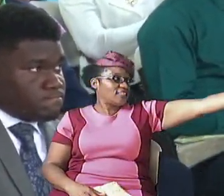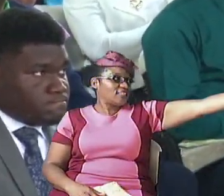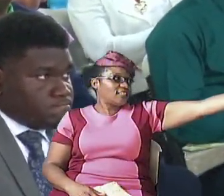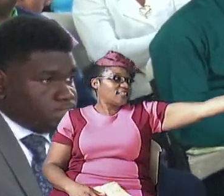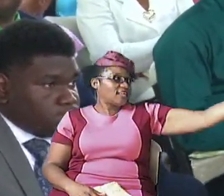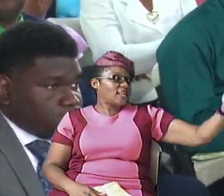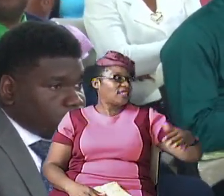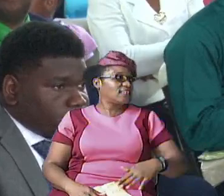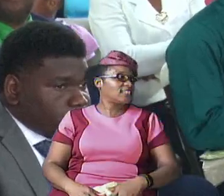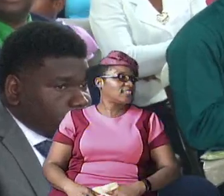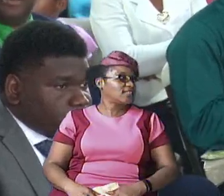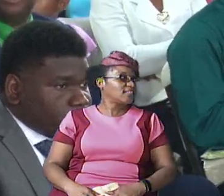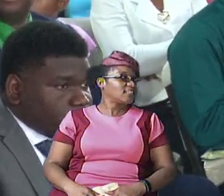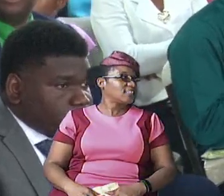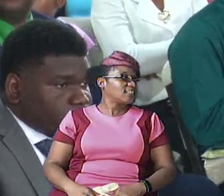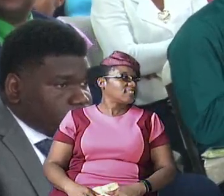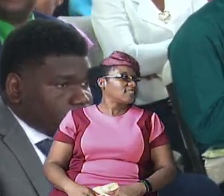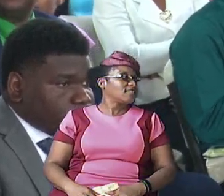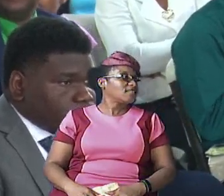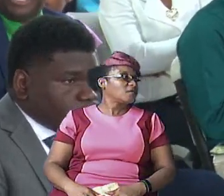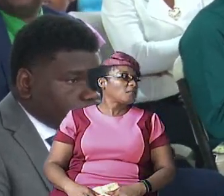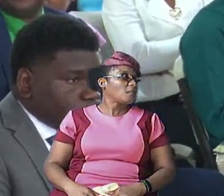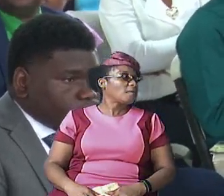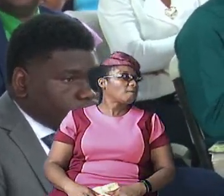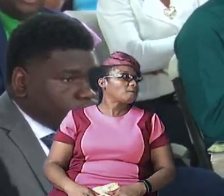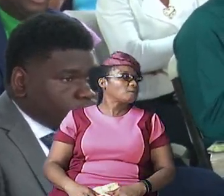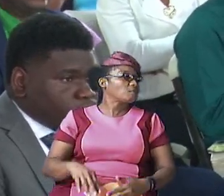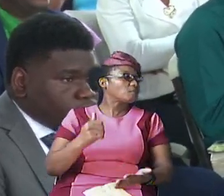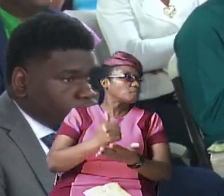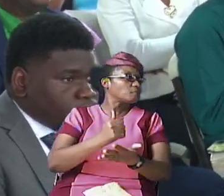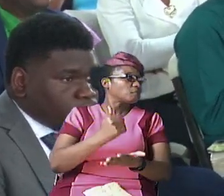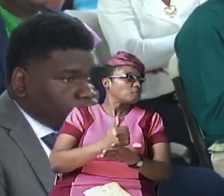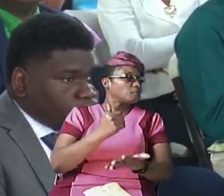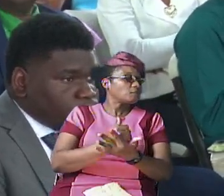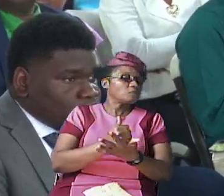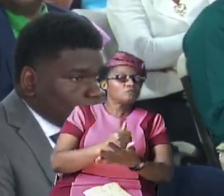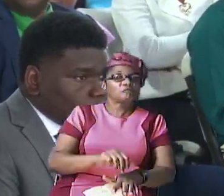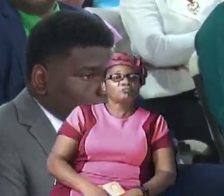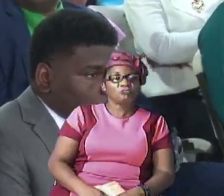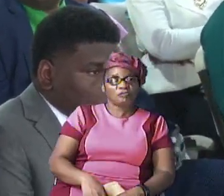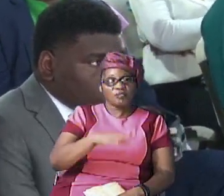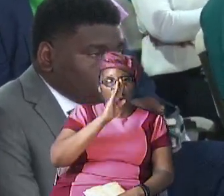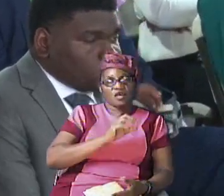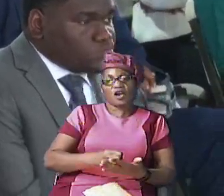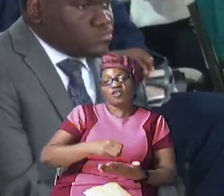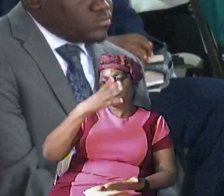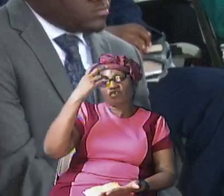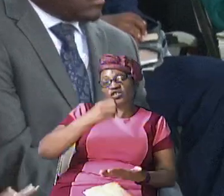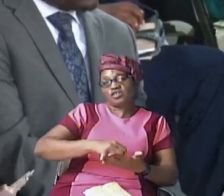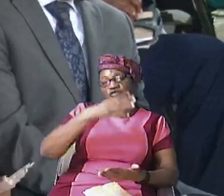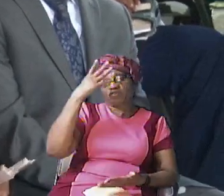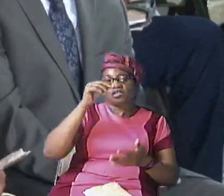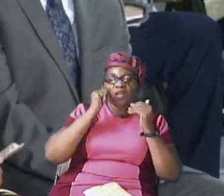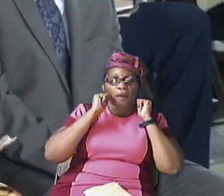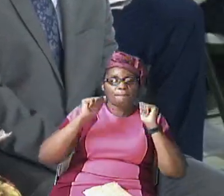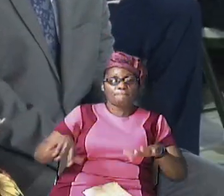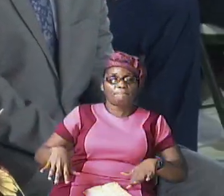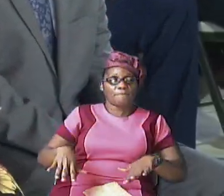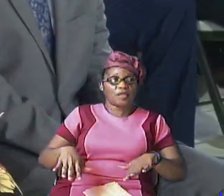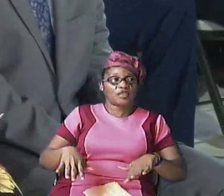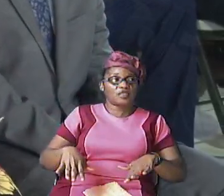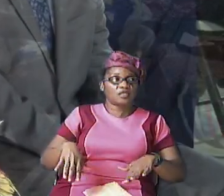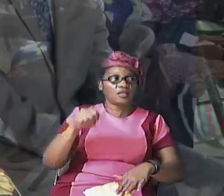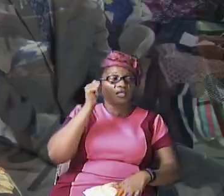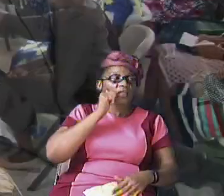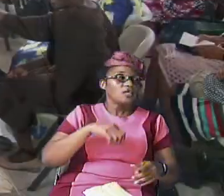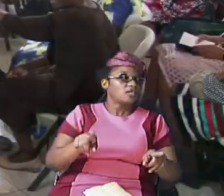chaplite. Amen. And amen. Amen. Amen. Amen. God richly bless you, Sister Weir, and we will let